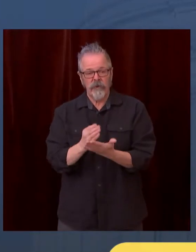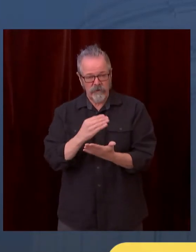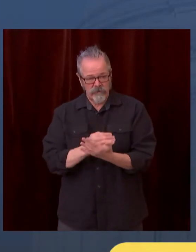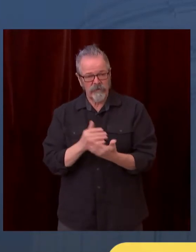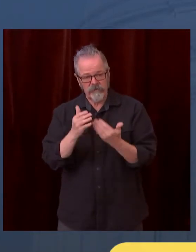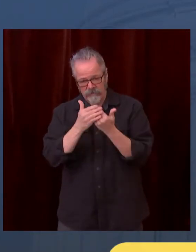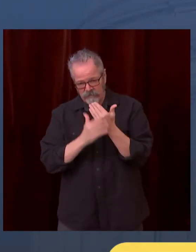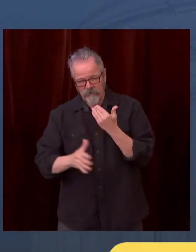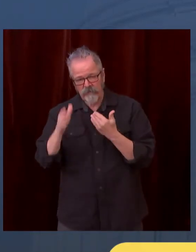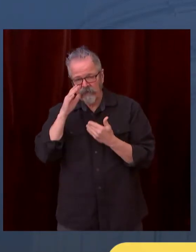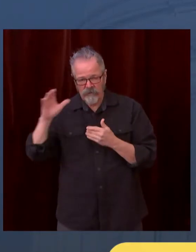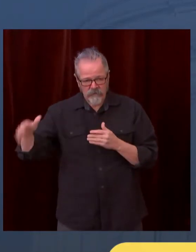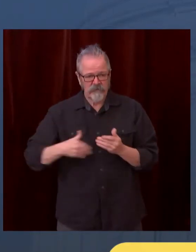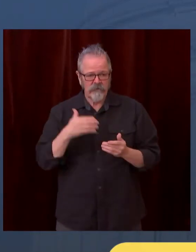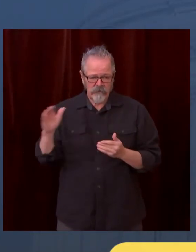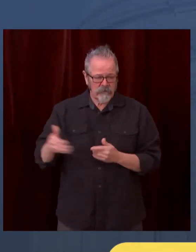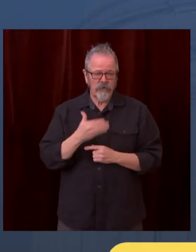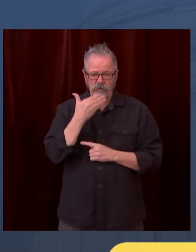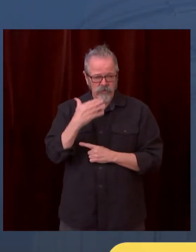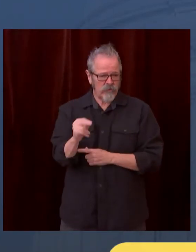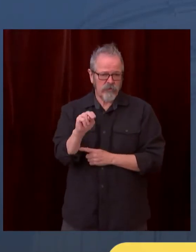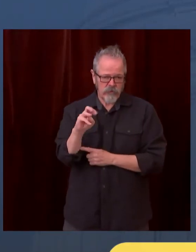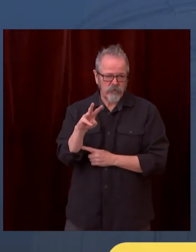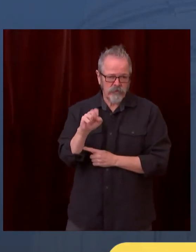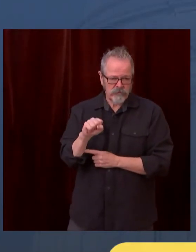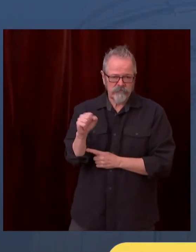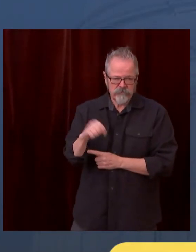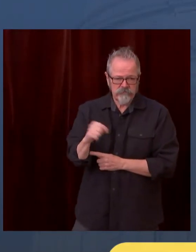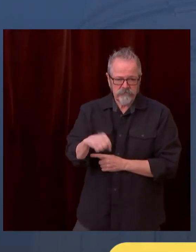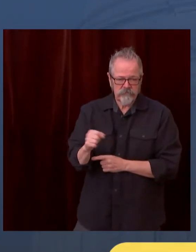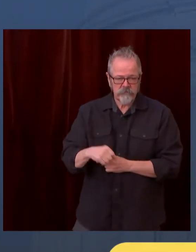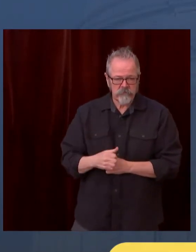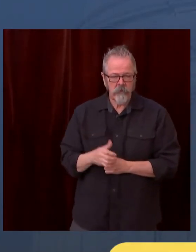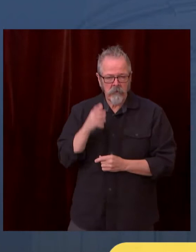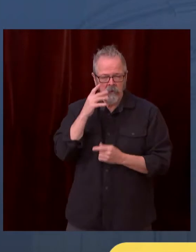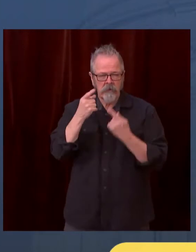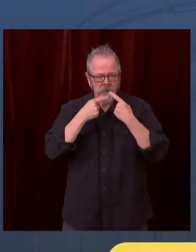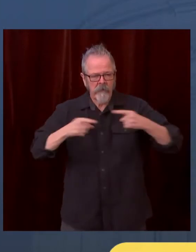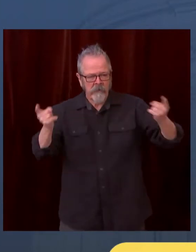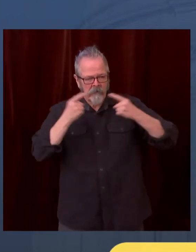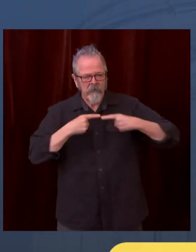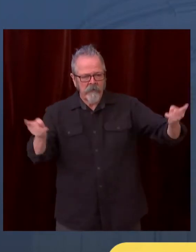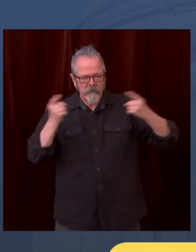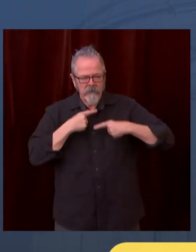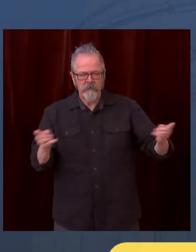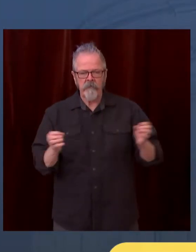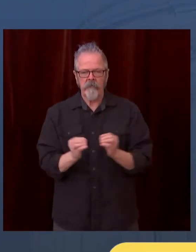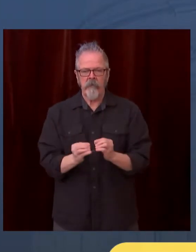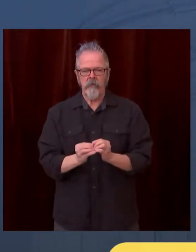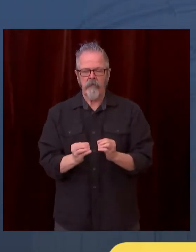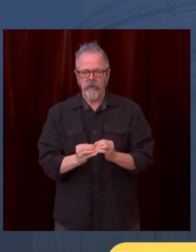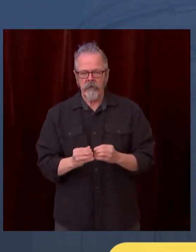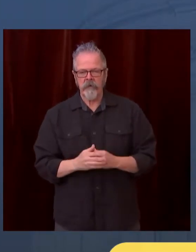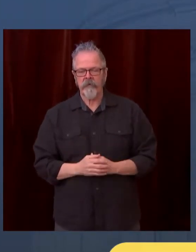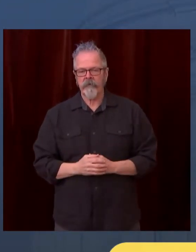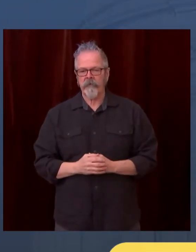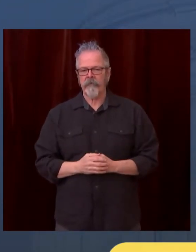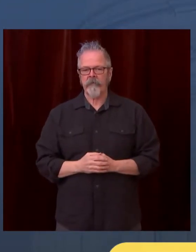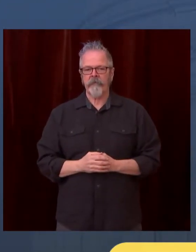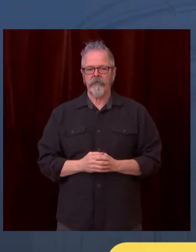to come as we work on the final budget for the state of Washington. Okay, now we have Senate Bill